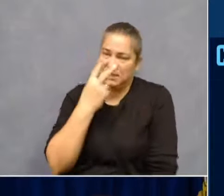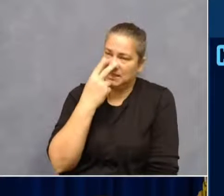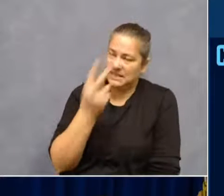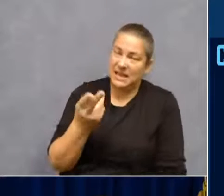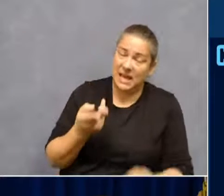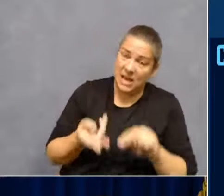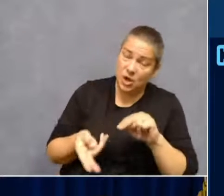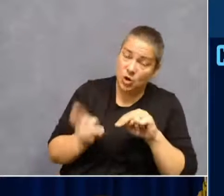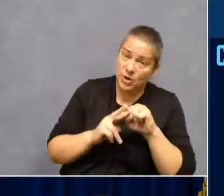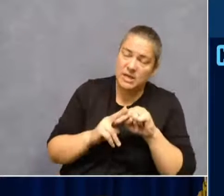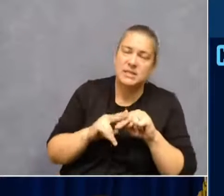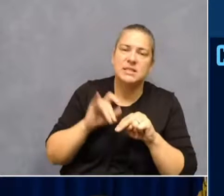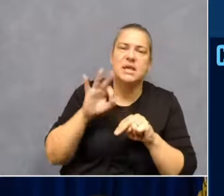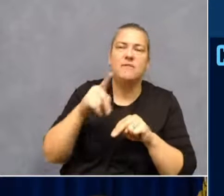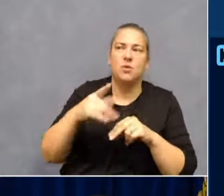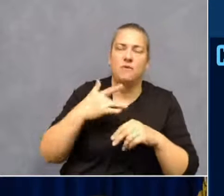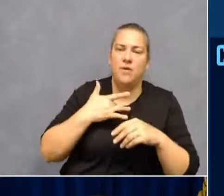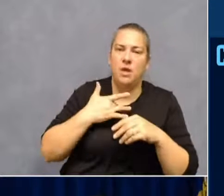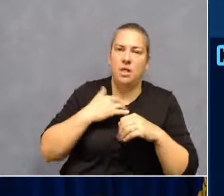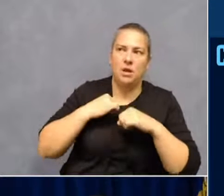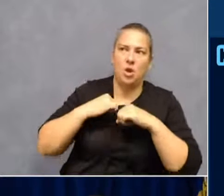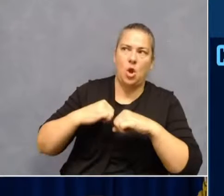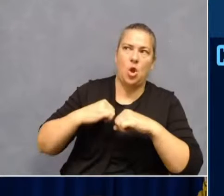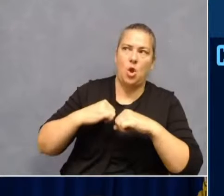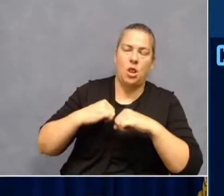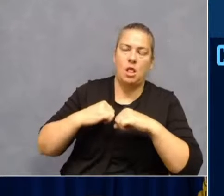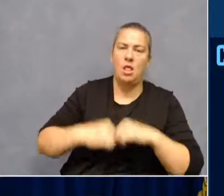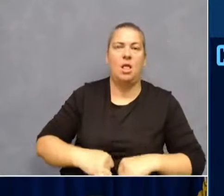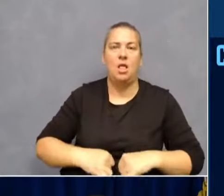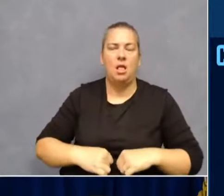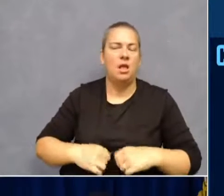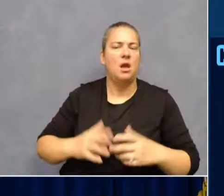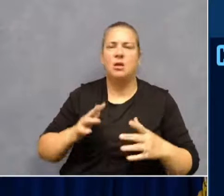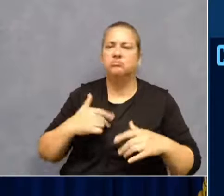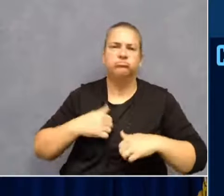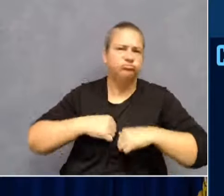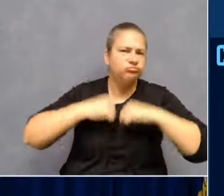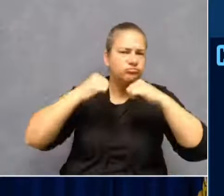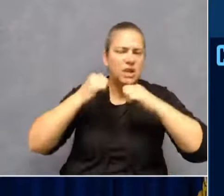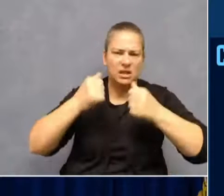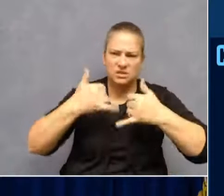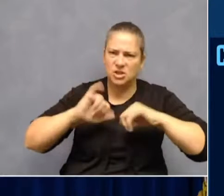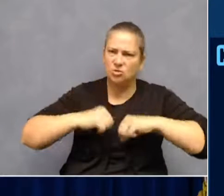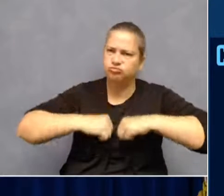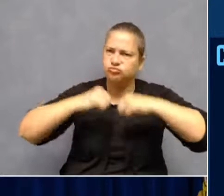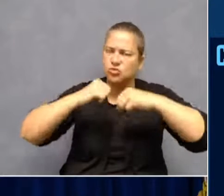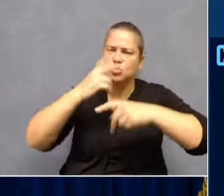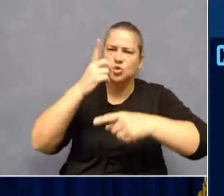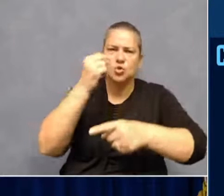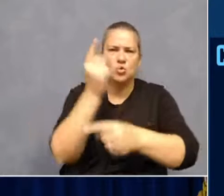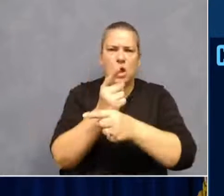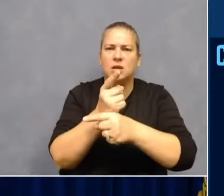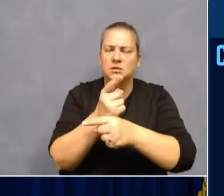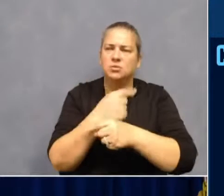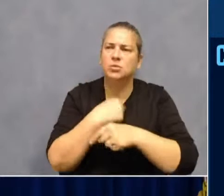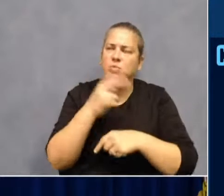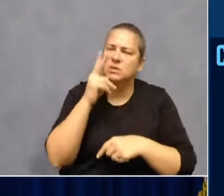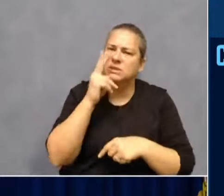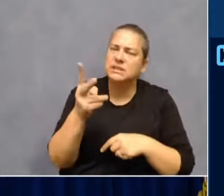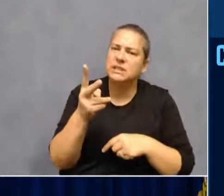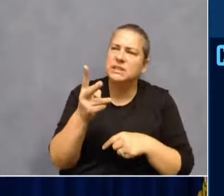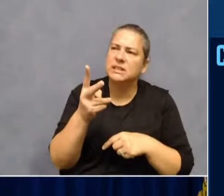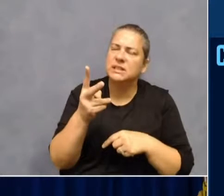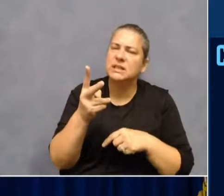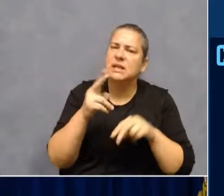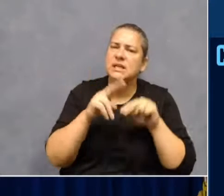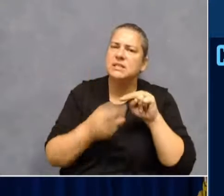we let our guard down. And if for a sustained period we can keep our guard up and do the right things, we will see cases decrease, and that'll